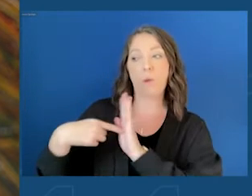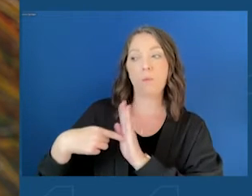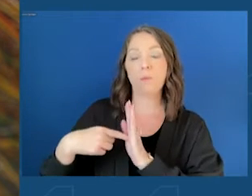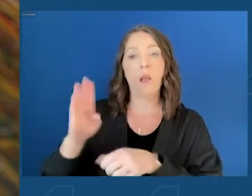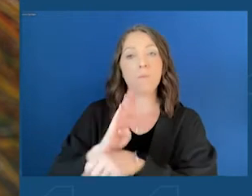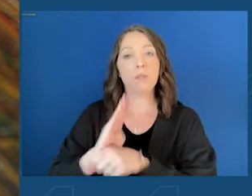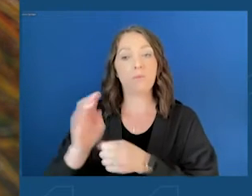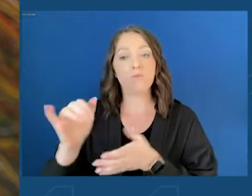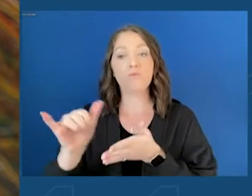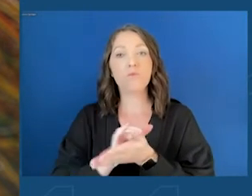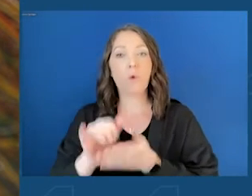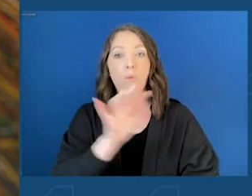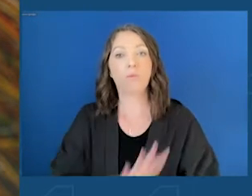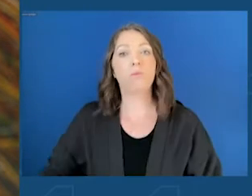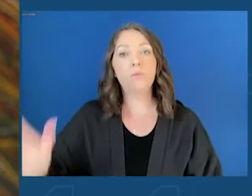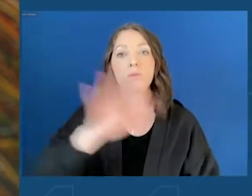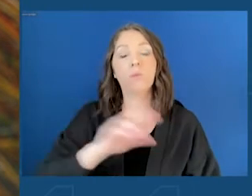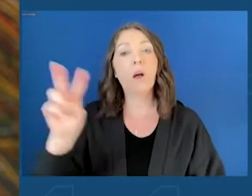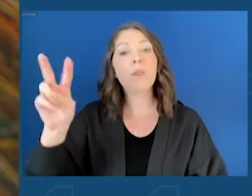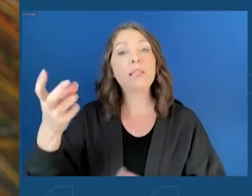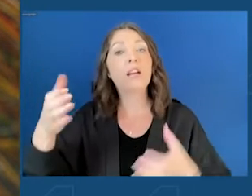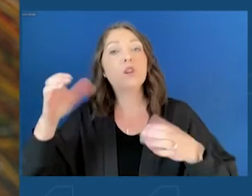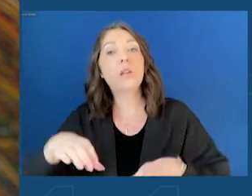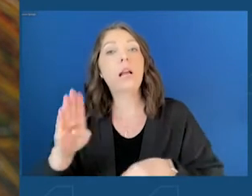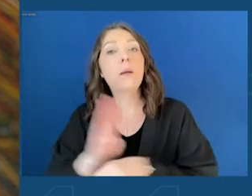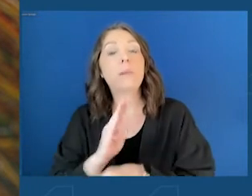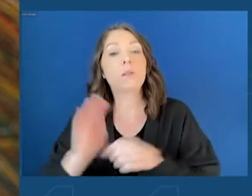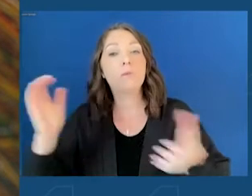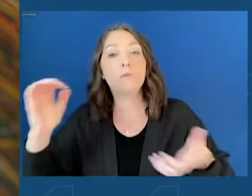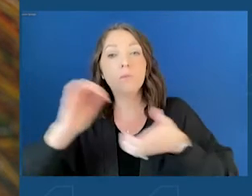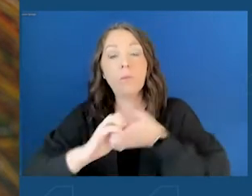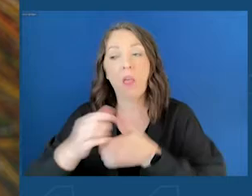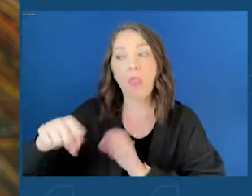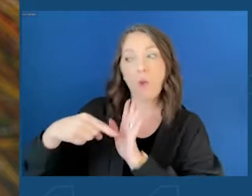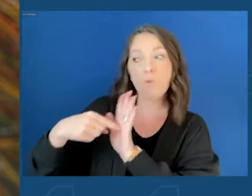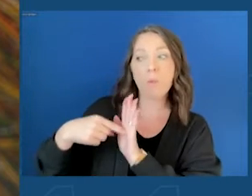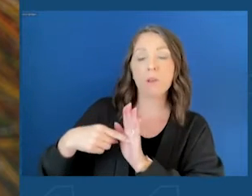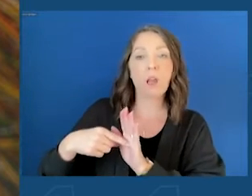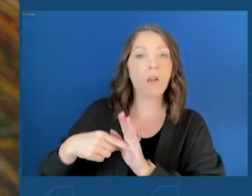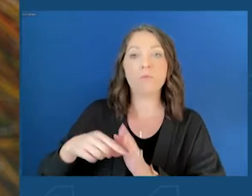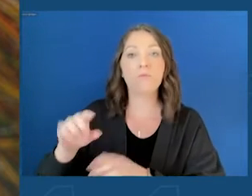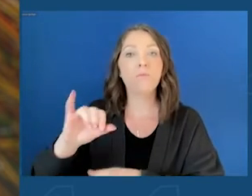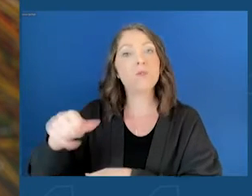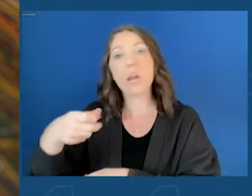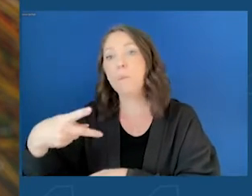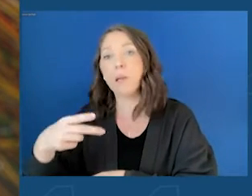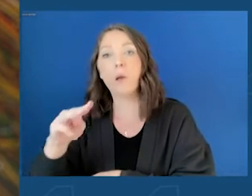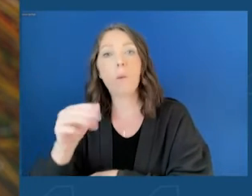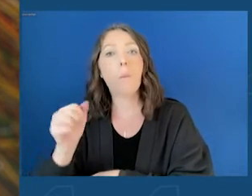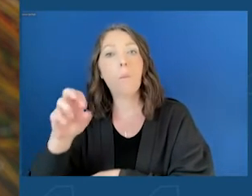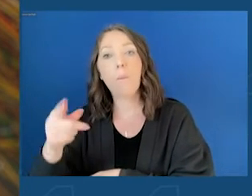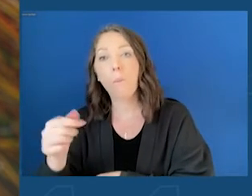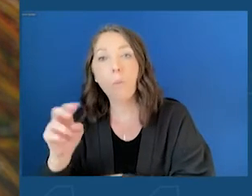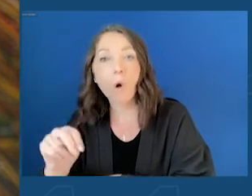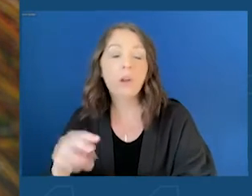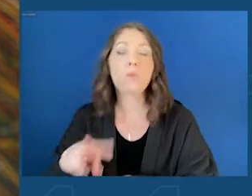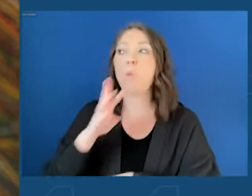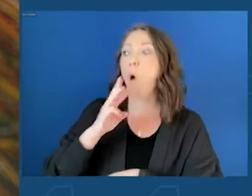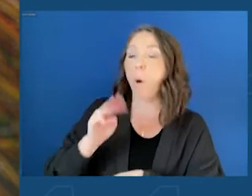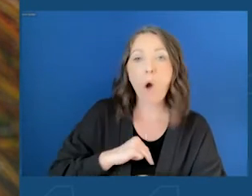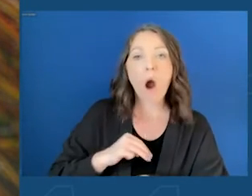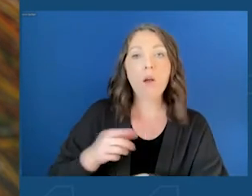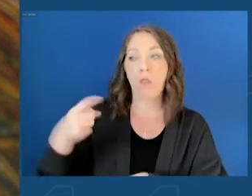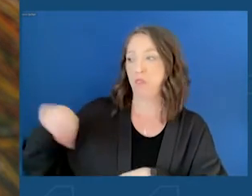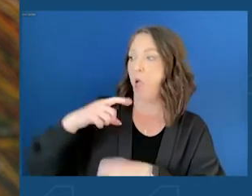the Second Chance Business Coalition, representing major firms, from J.P. Morgan Chase to General Motors to Walmart, they all back